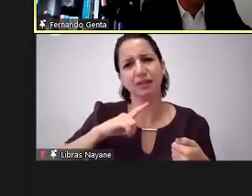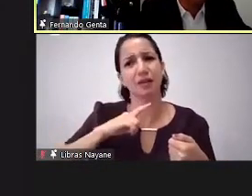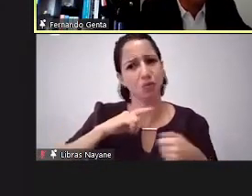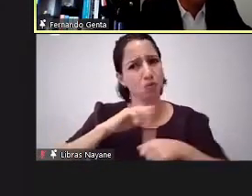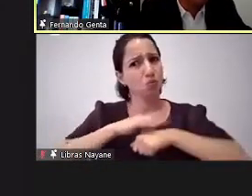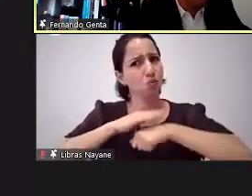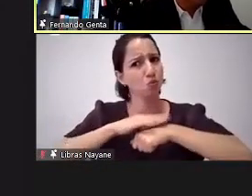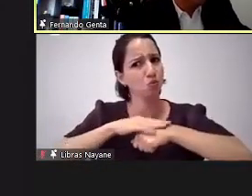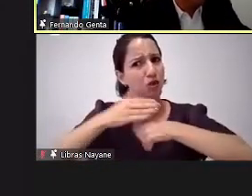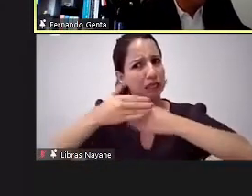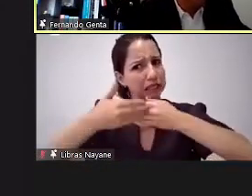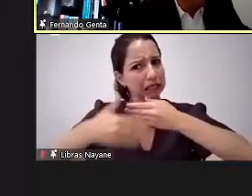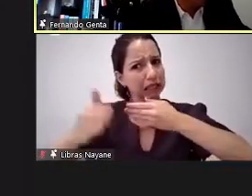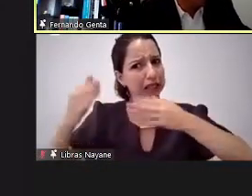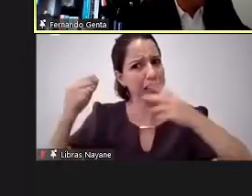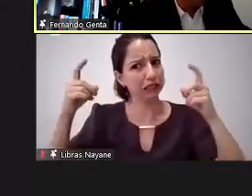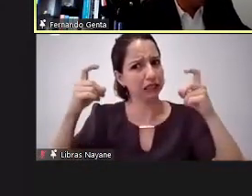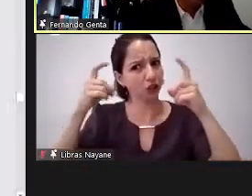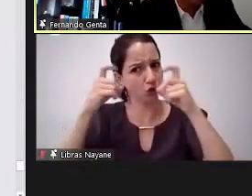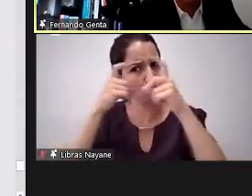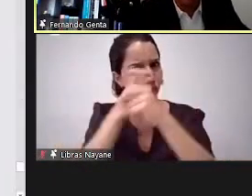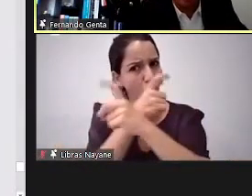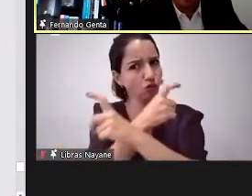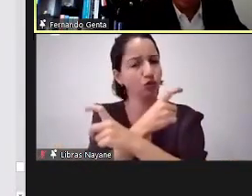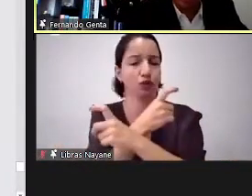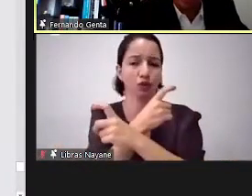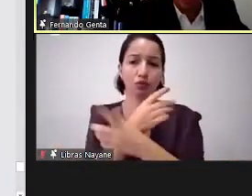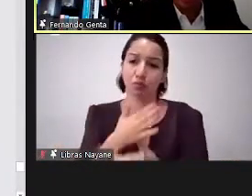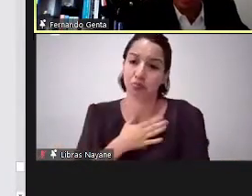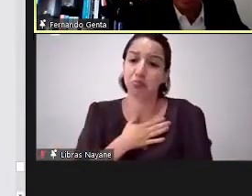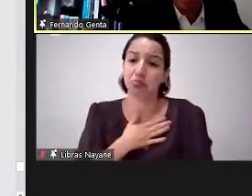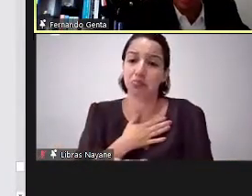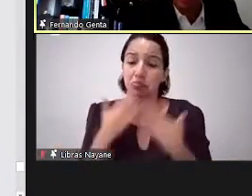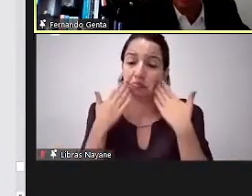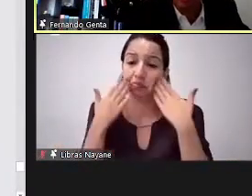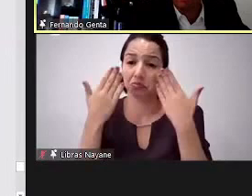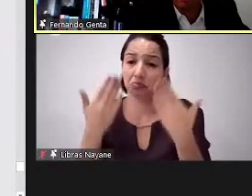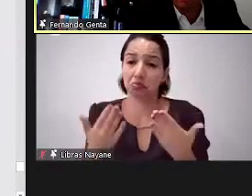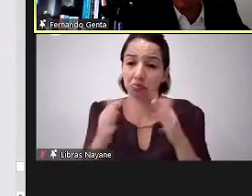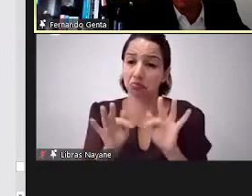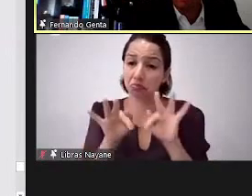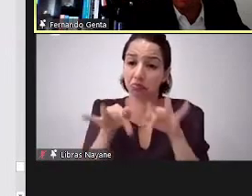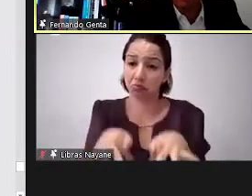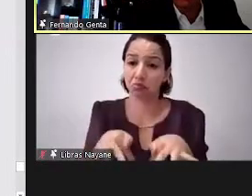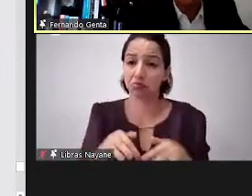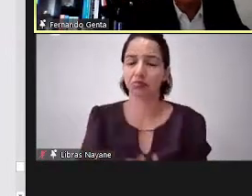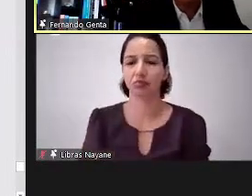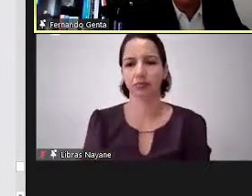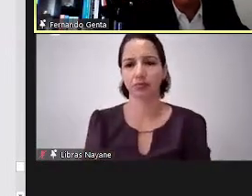this in mind. So that's my presentation.